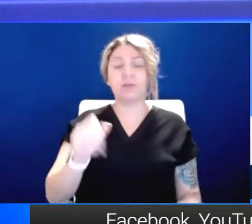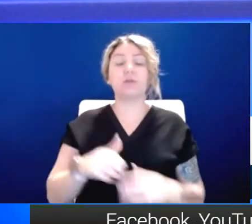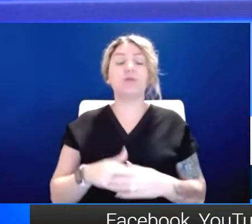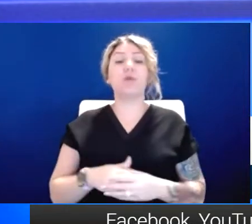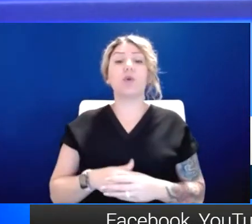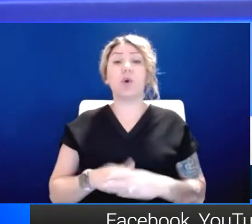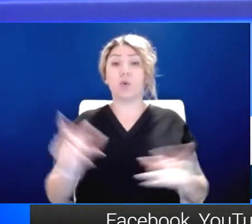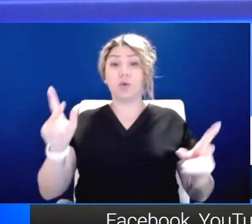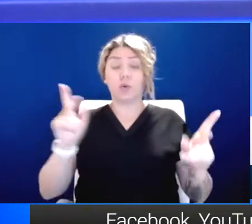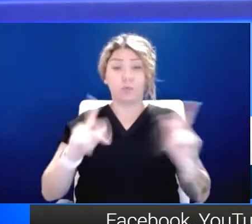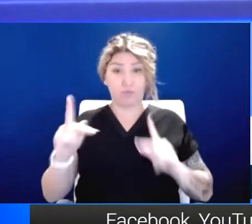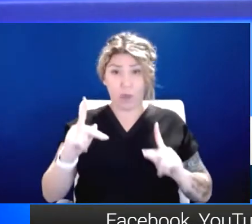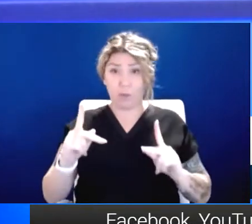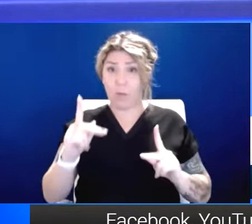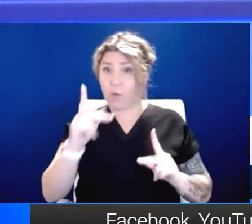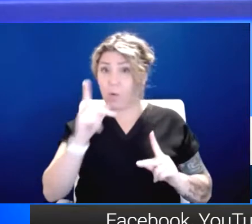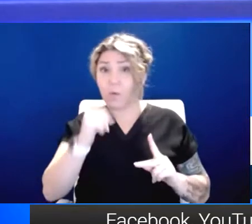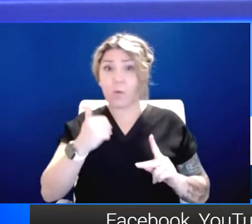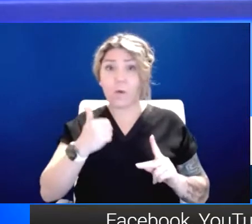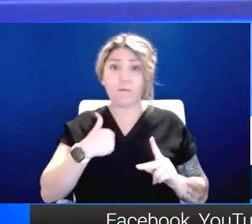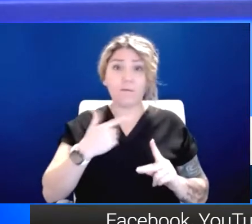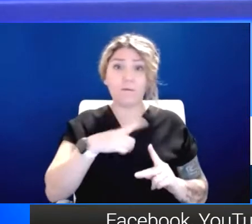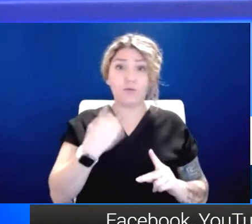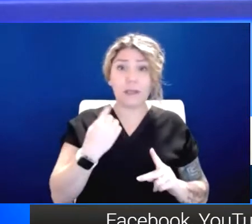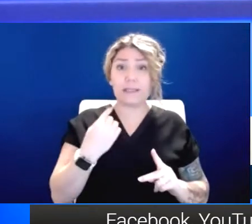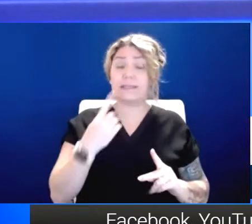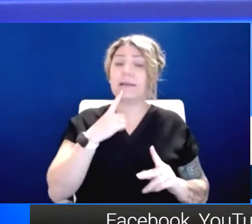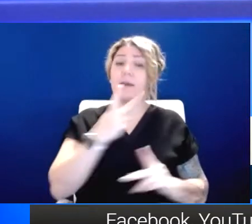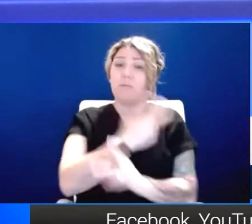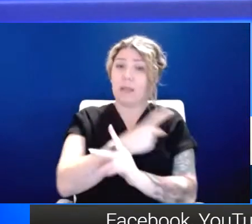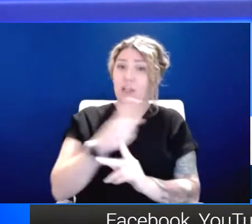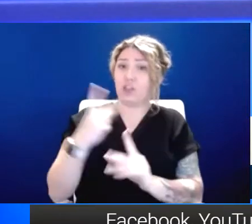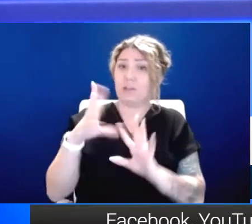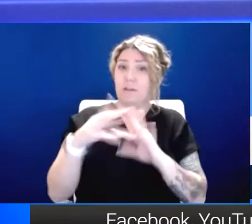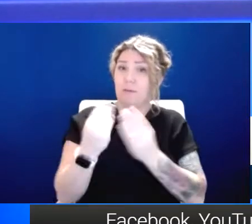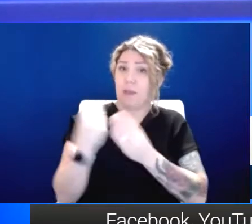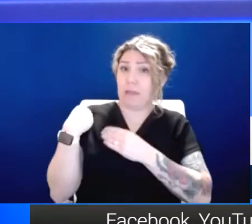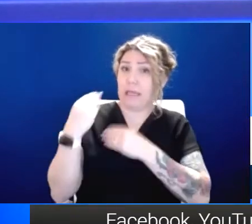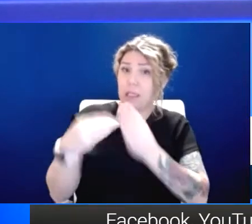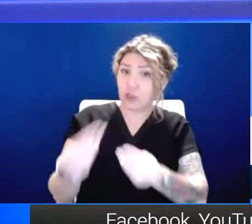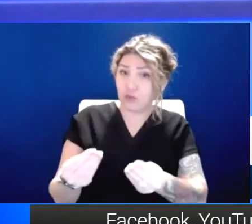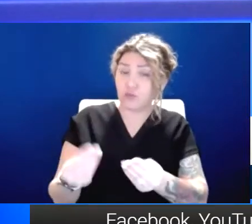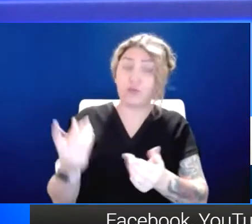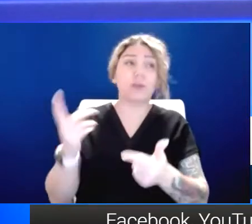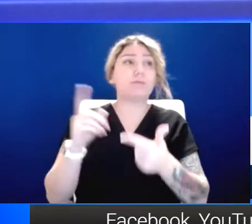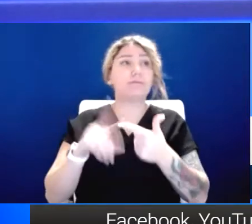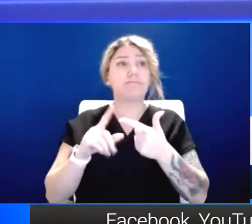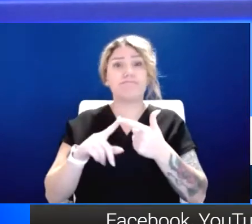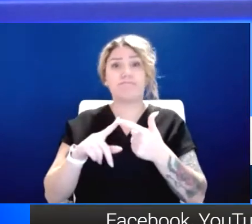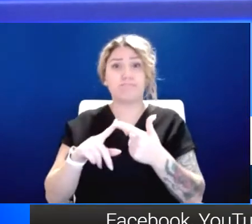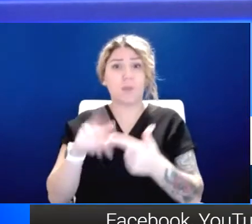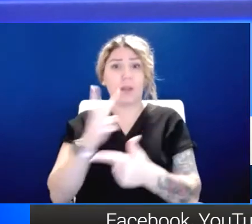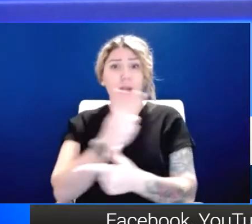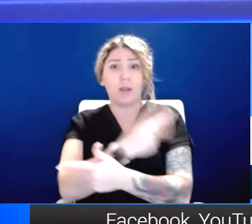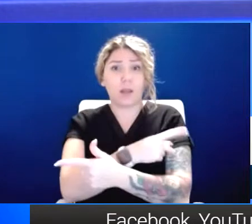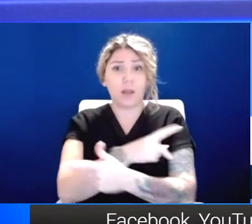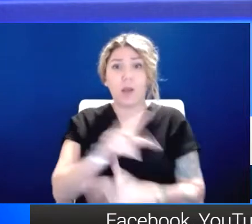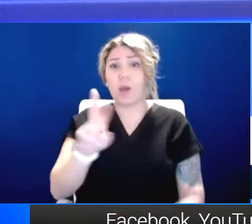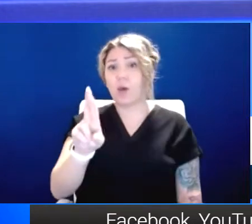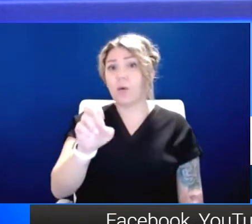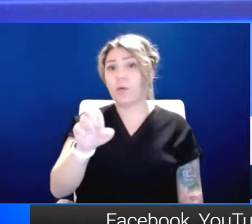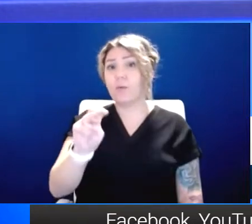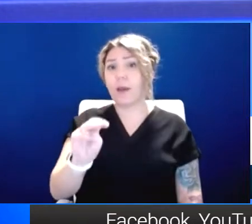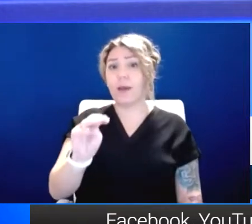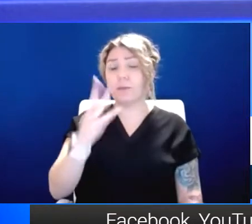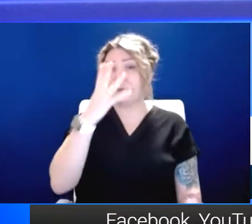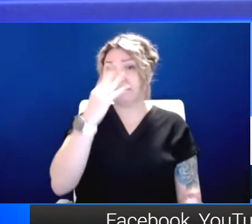who is at risk? Patients who have a family history of Parkinson's, patients who have REM sleep disorder. What is REM sleep disorder?